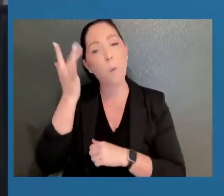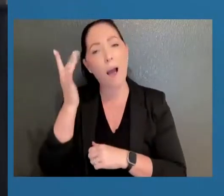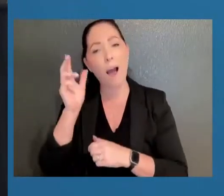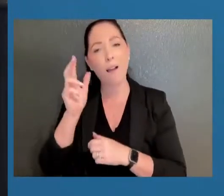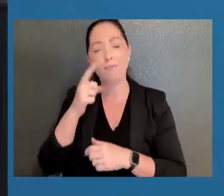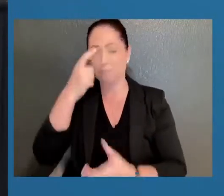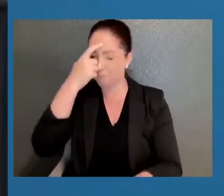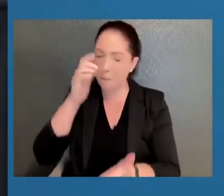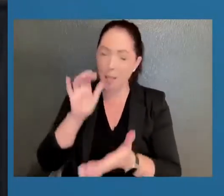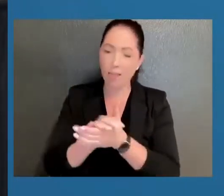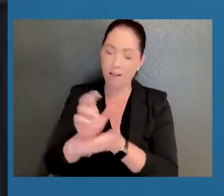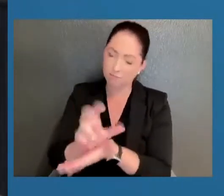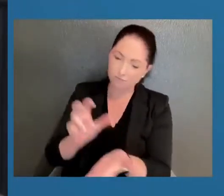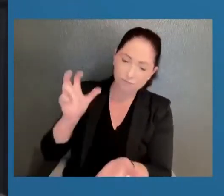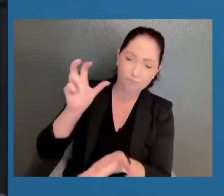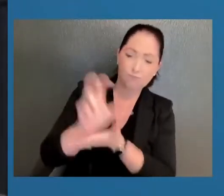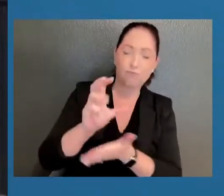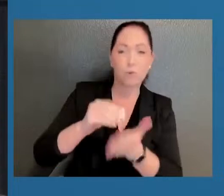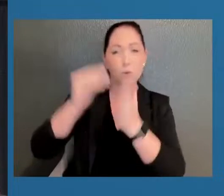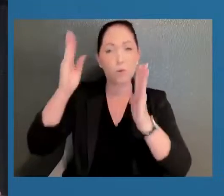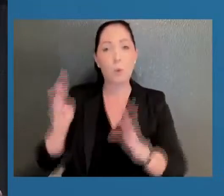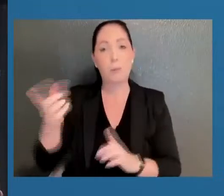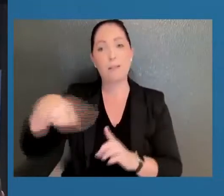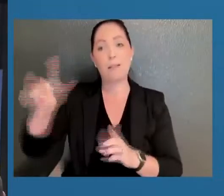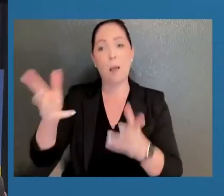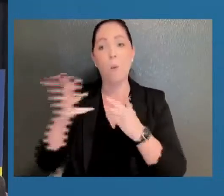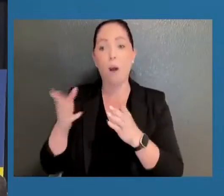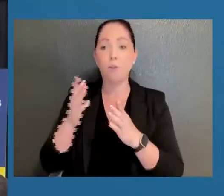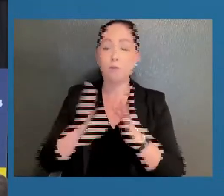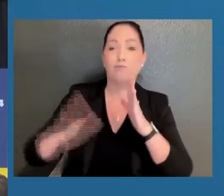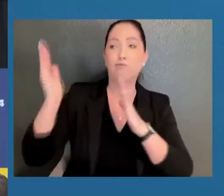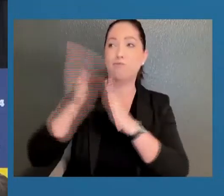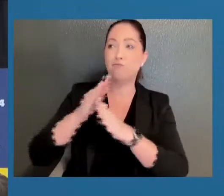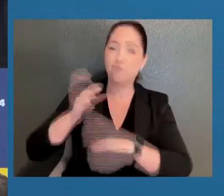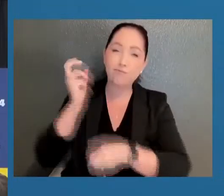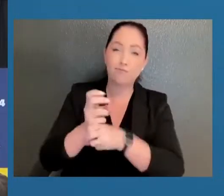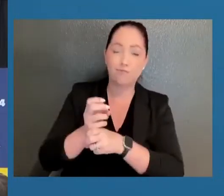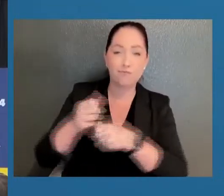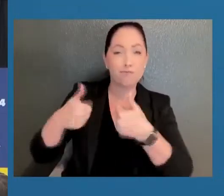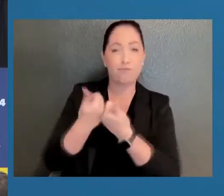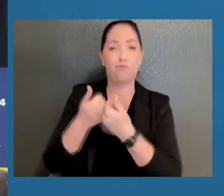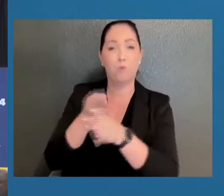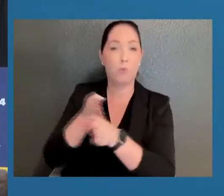are heading into those high-demand careers. So thank you. I also want to thank